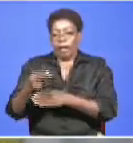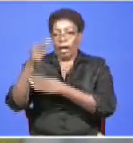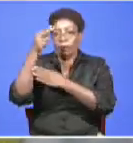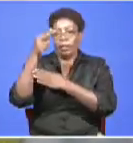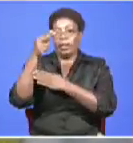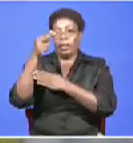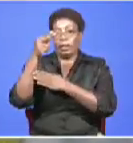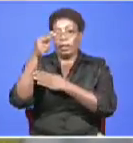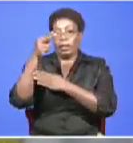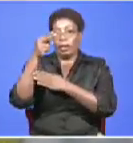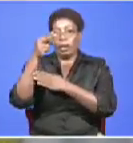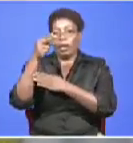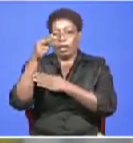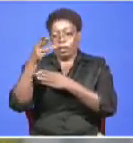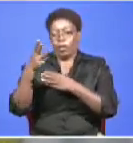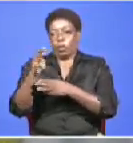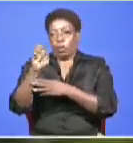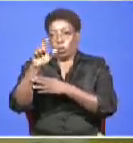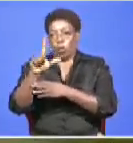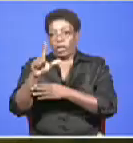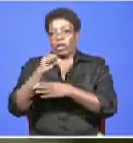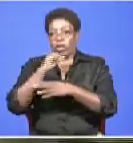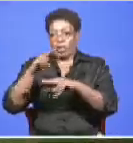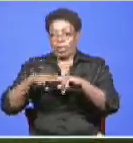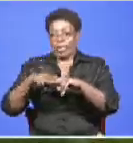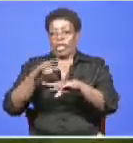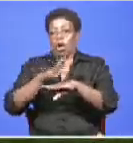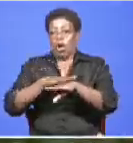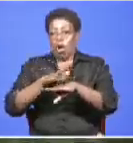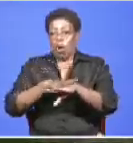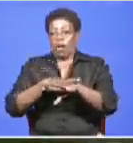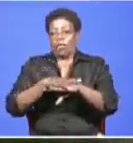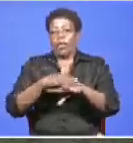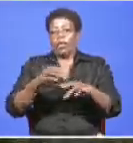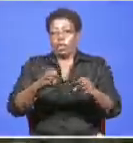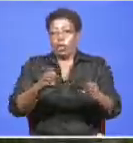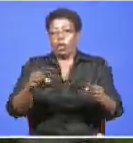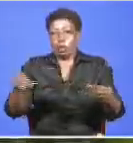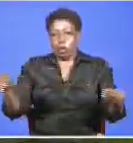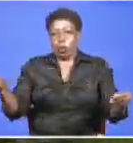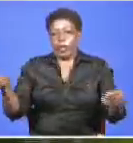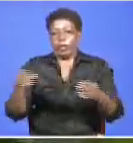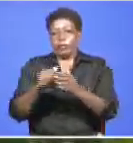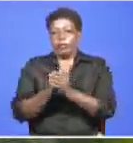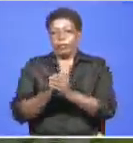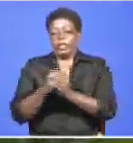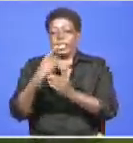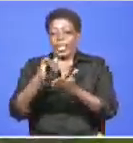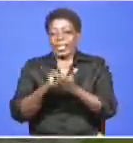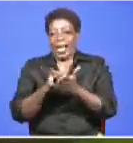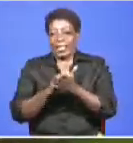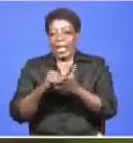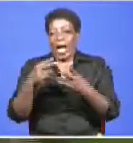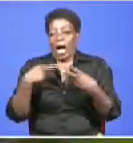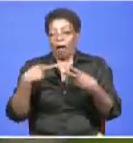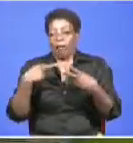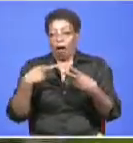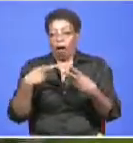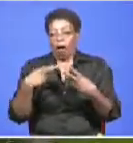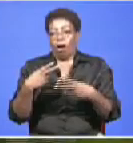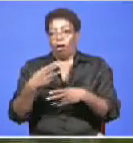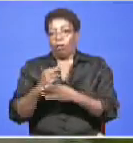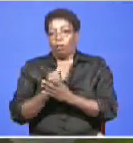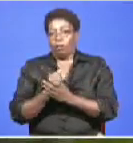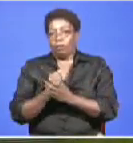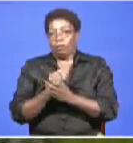not sitting on the surface of the soil. The antimicrobial rinse is a